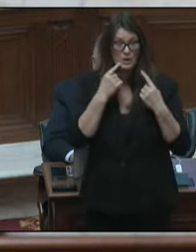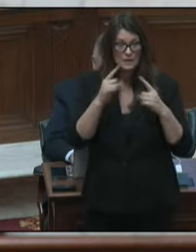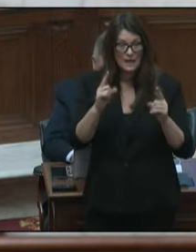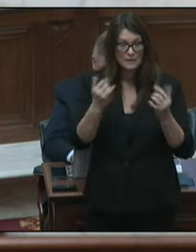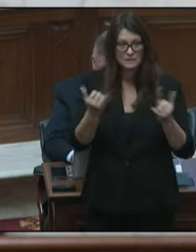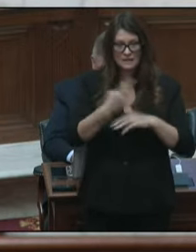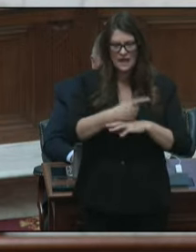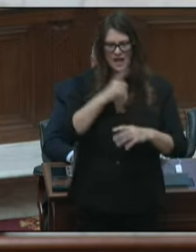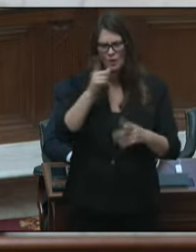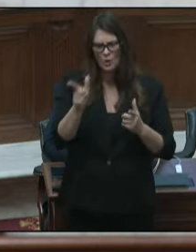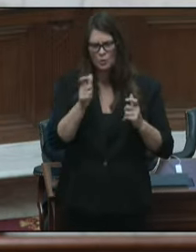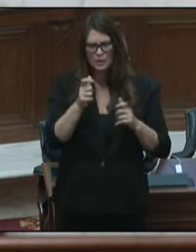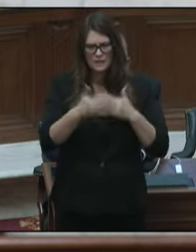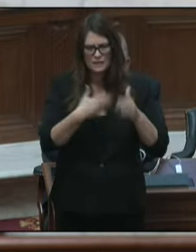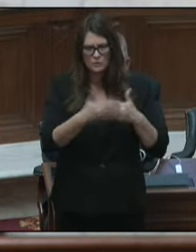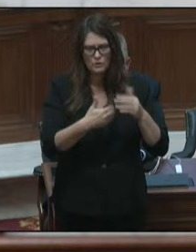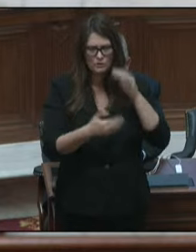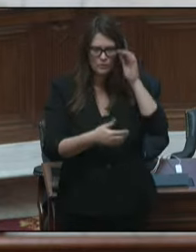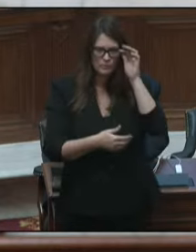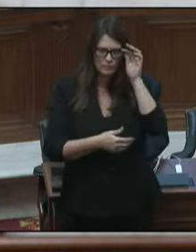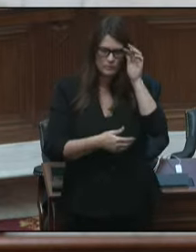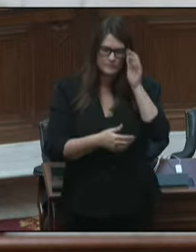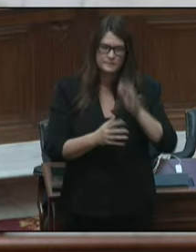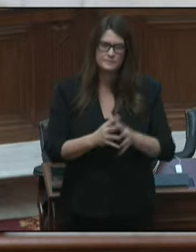going to go through them pretty quickly.